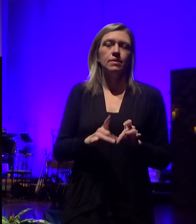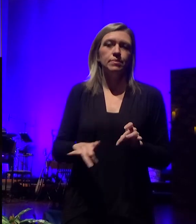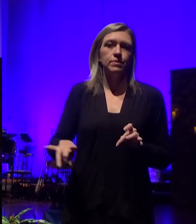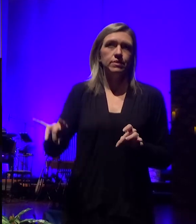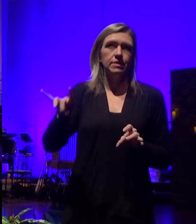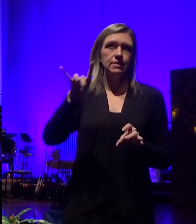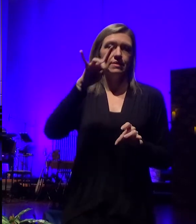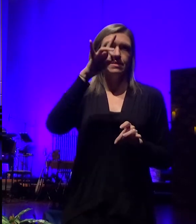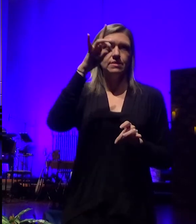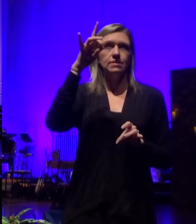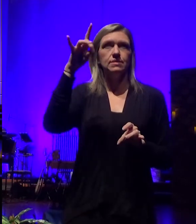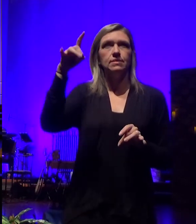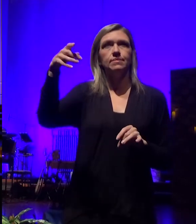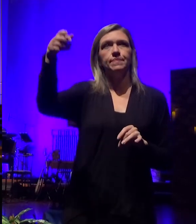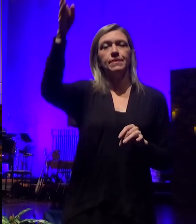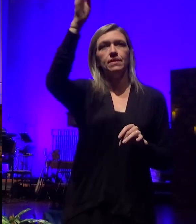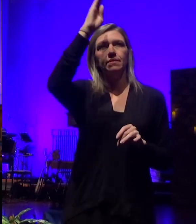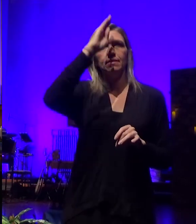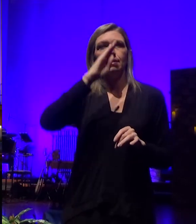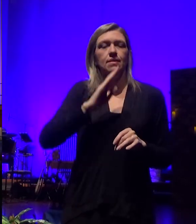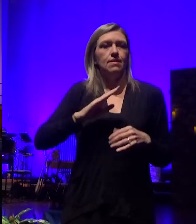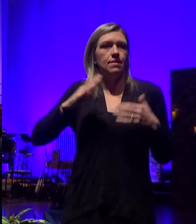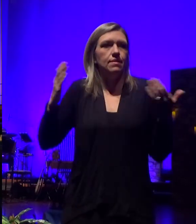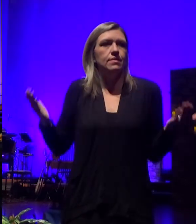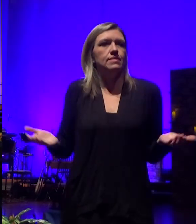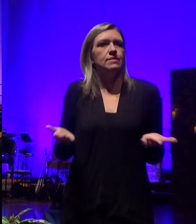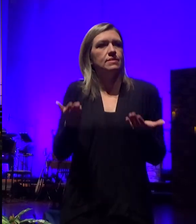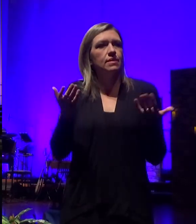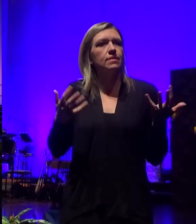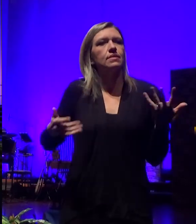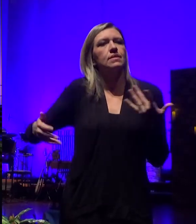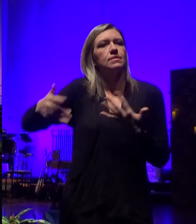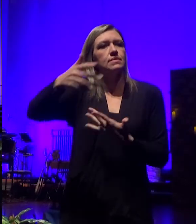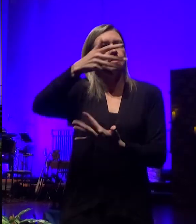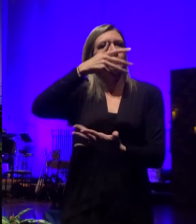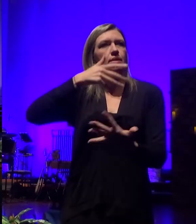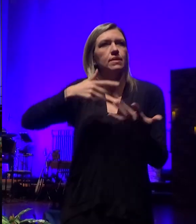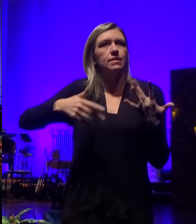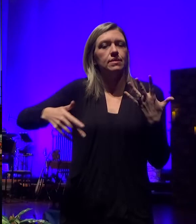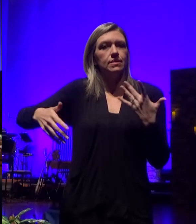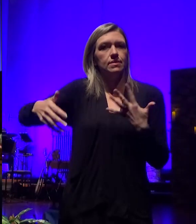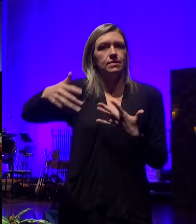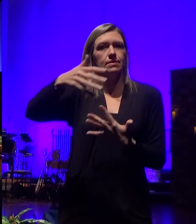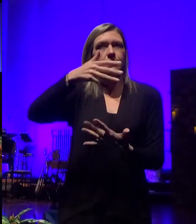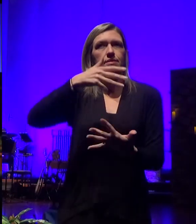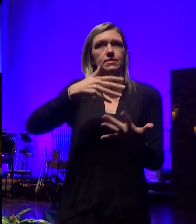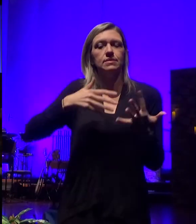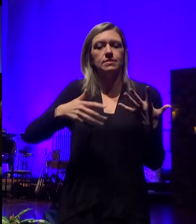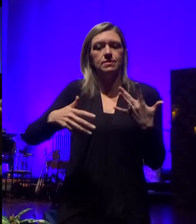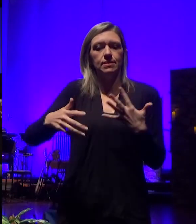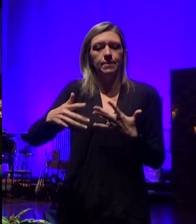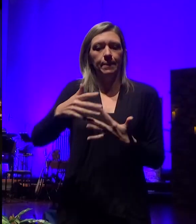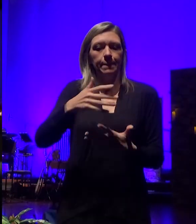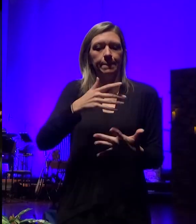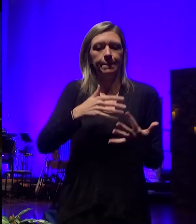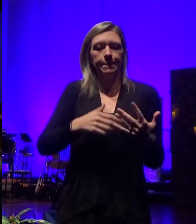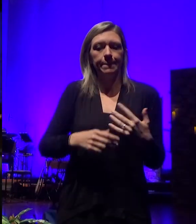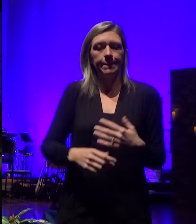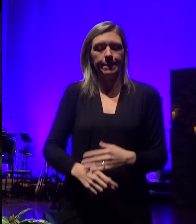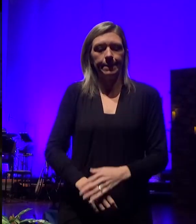Surely the presence of God is in this place.